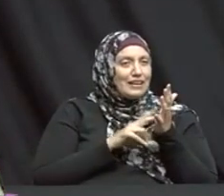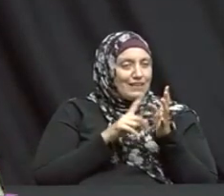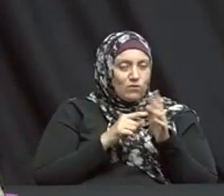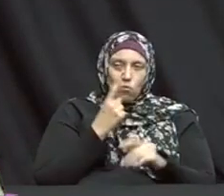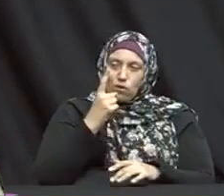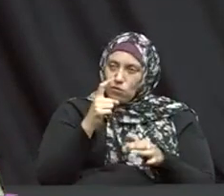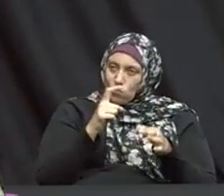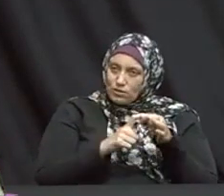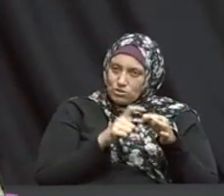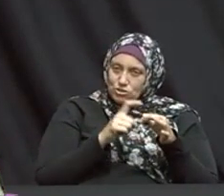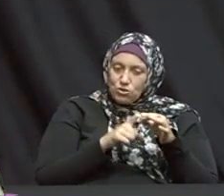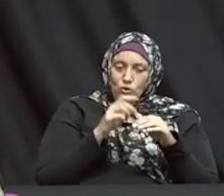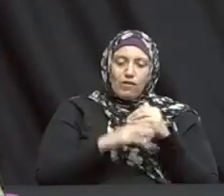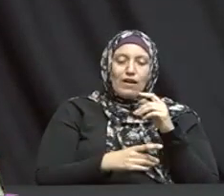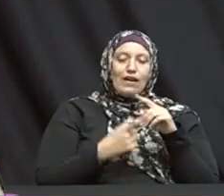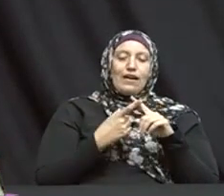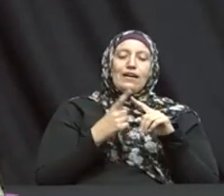your will,